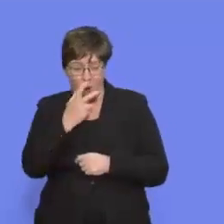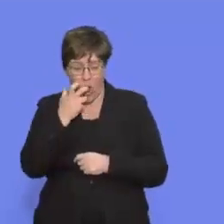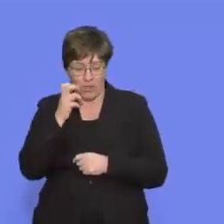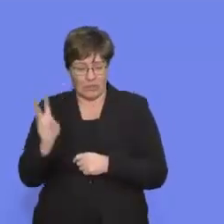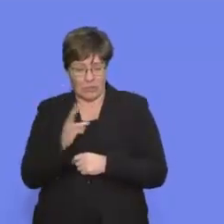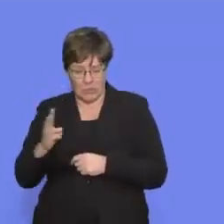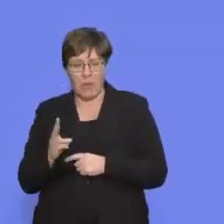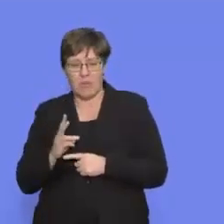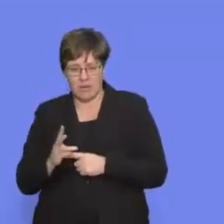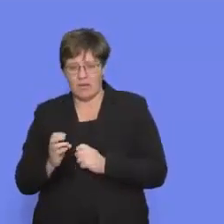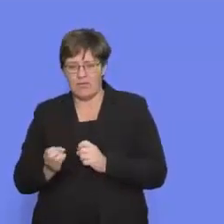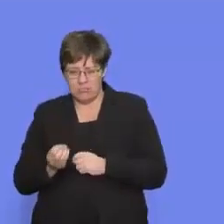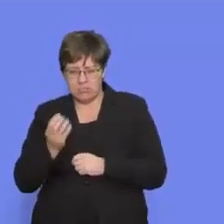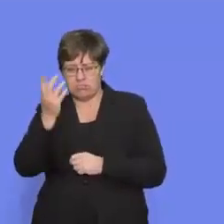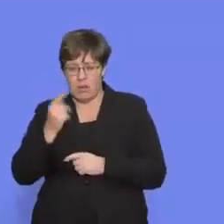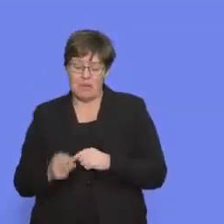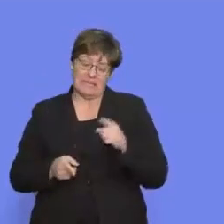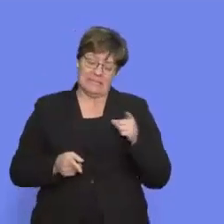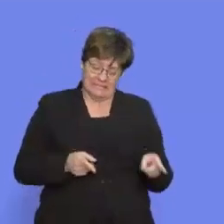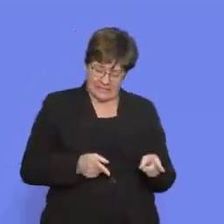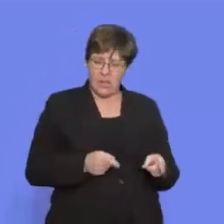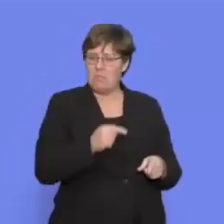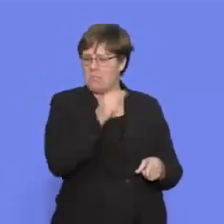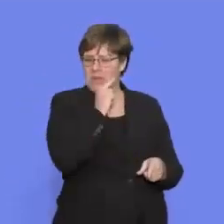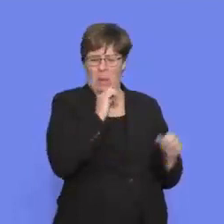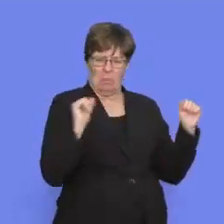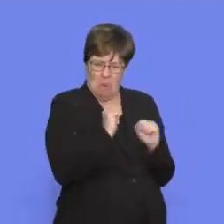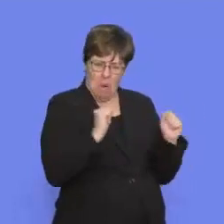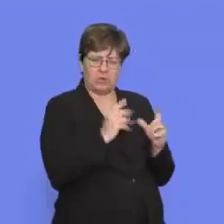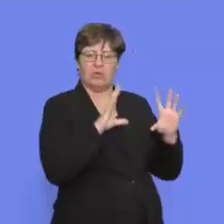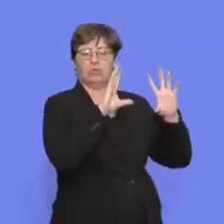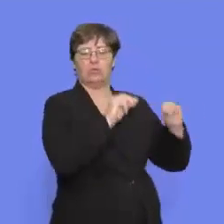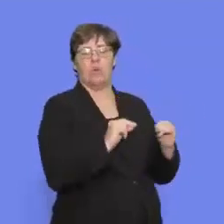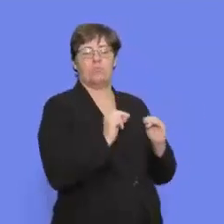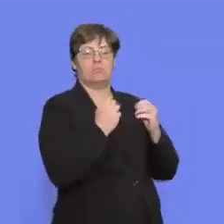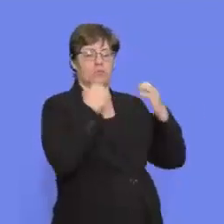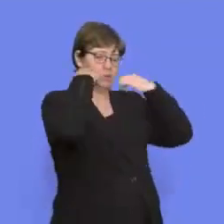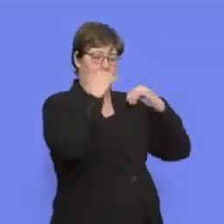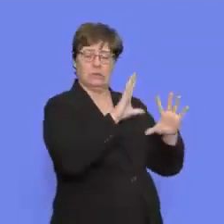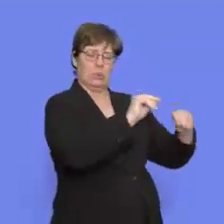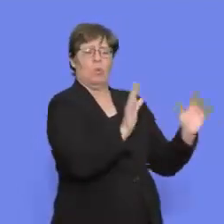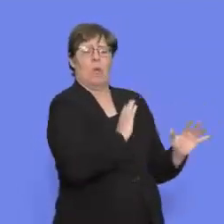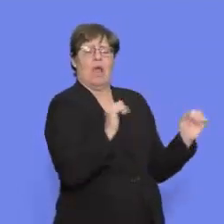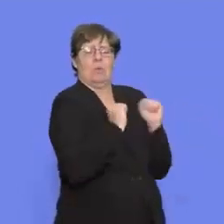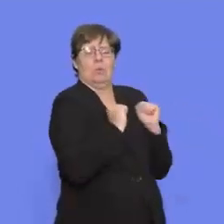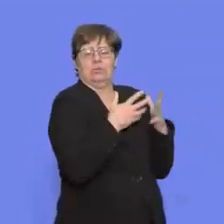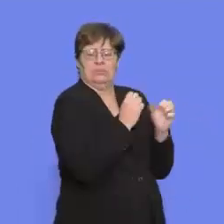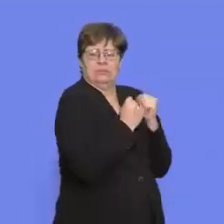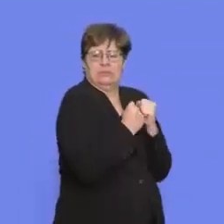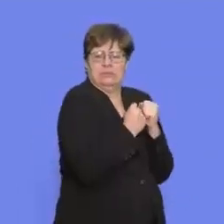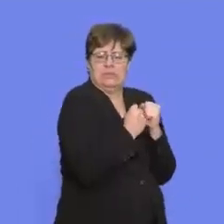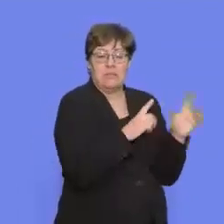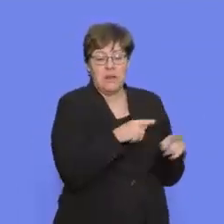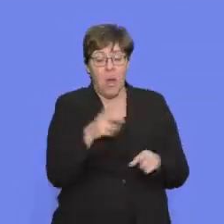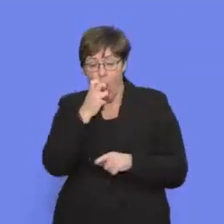cold. Then here, when it is hot, what will happen? We've got the sweat glands here. Then the sweat glands